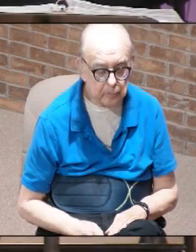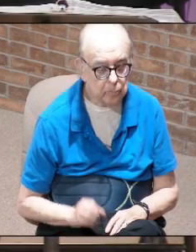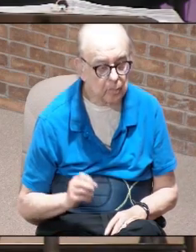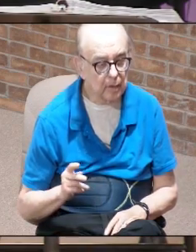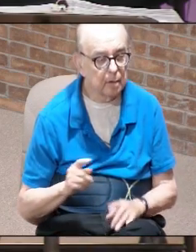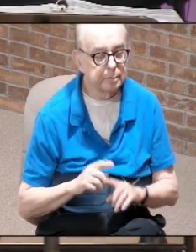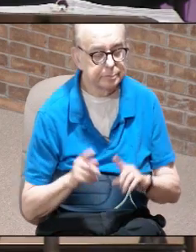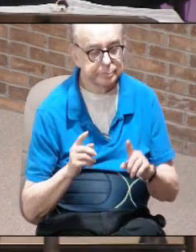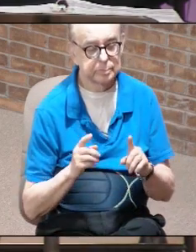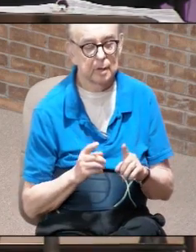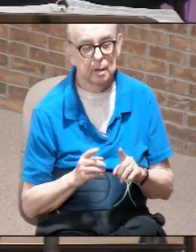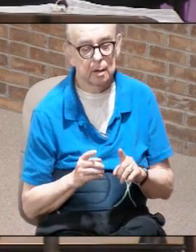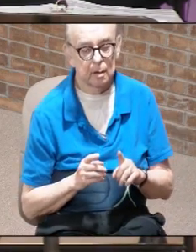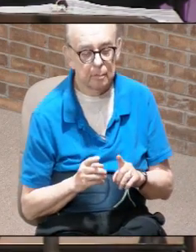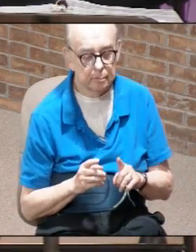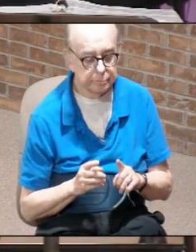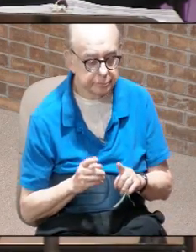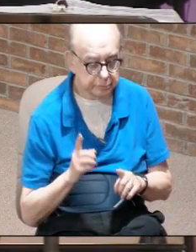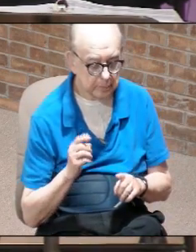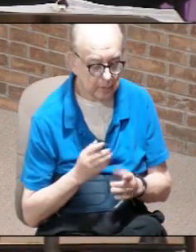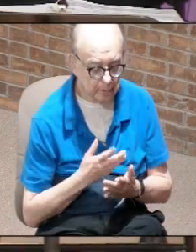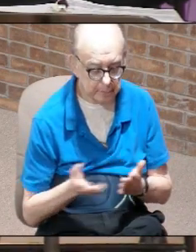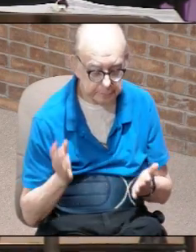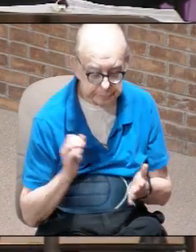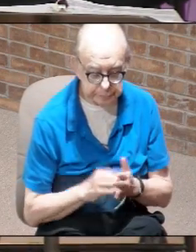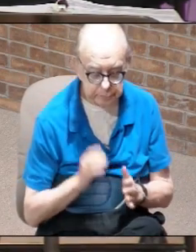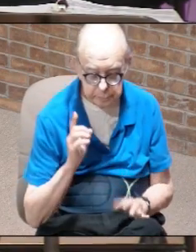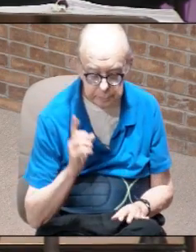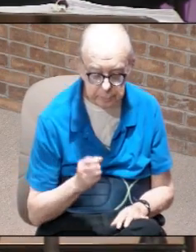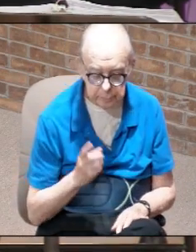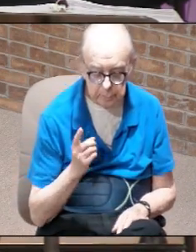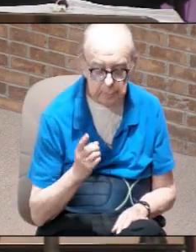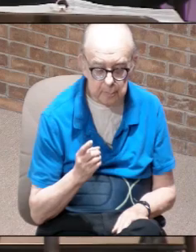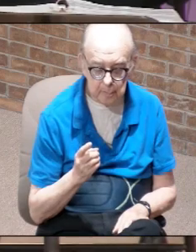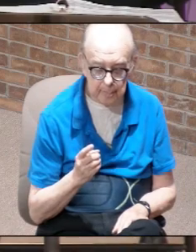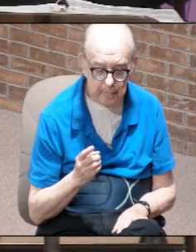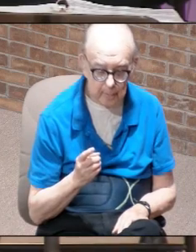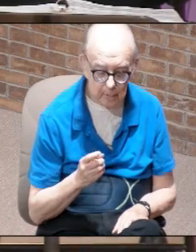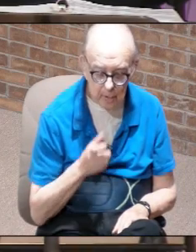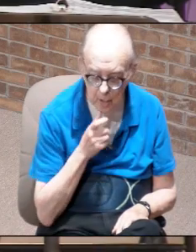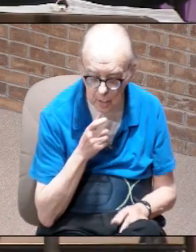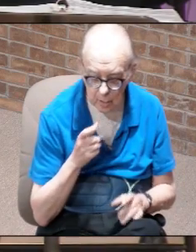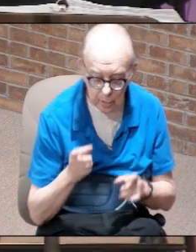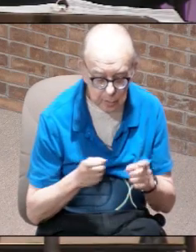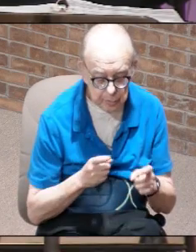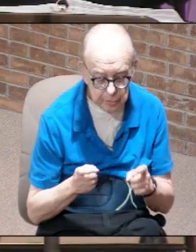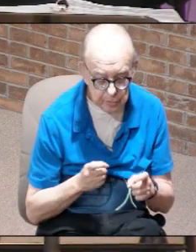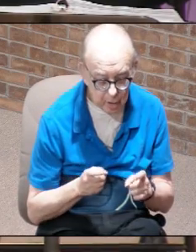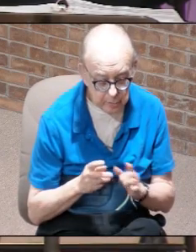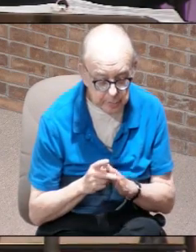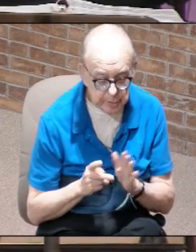Okay, but the one thing we need to understand is this, the who's in charge principle.